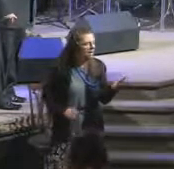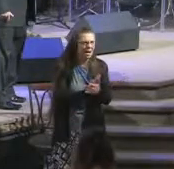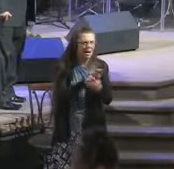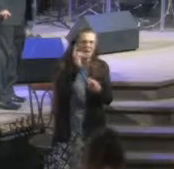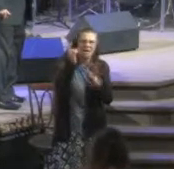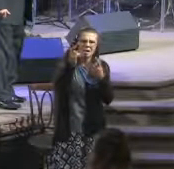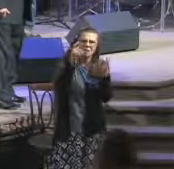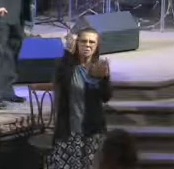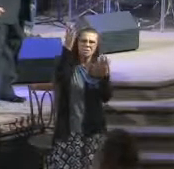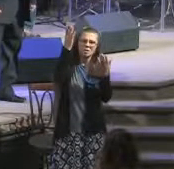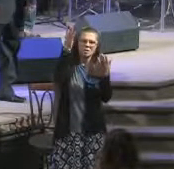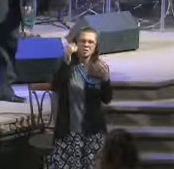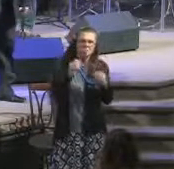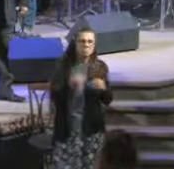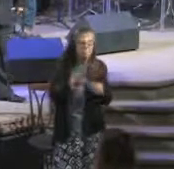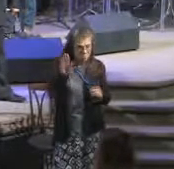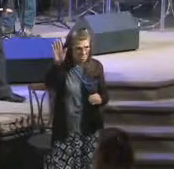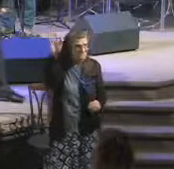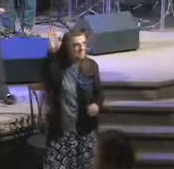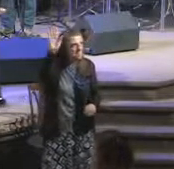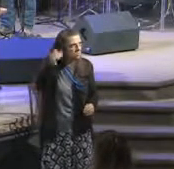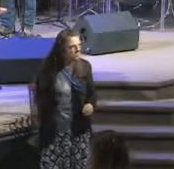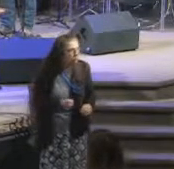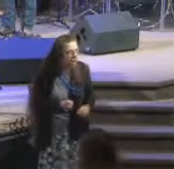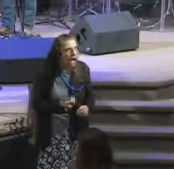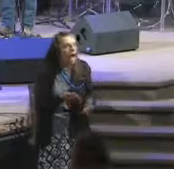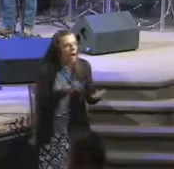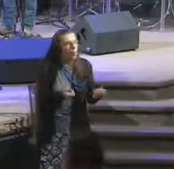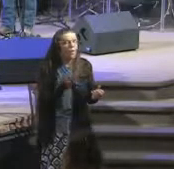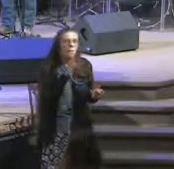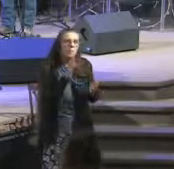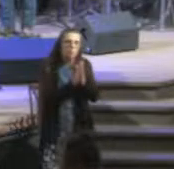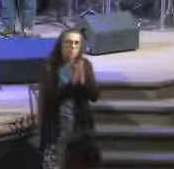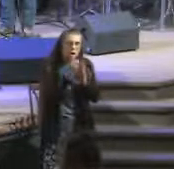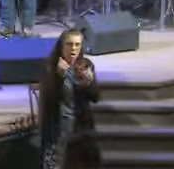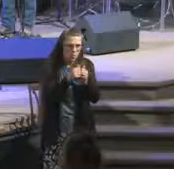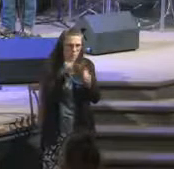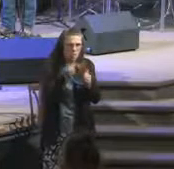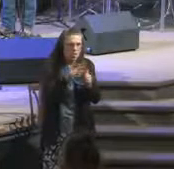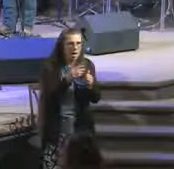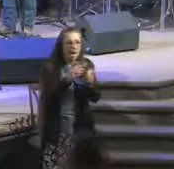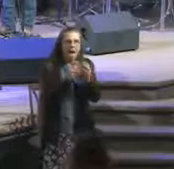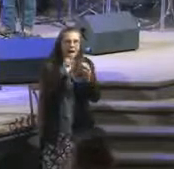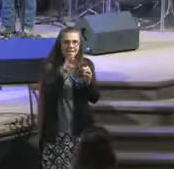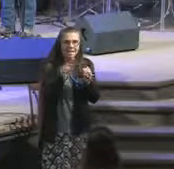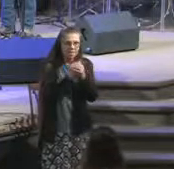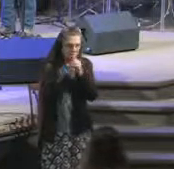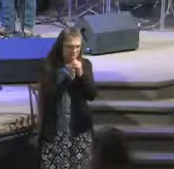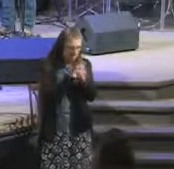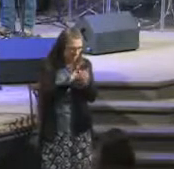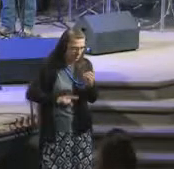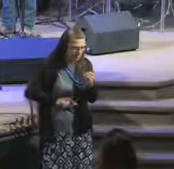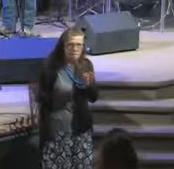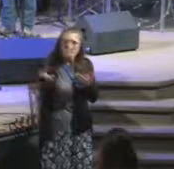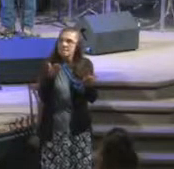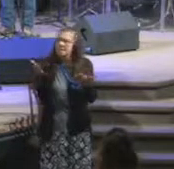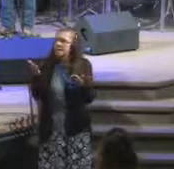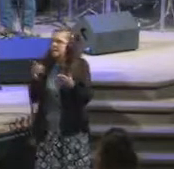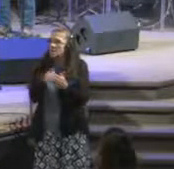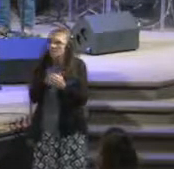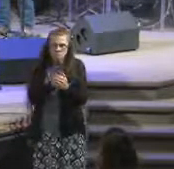Hallelujah. Slip up a hand and put it back down. I want to pray with you today. I need the Lord. Thank you. Is there somebody